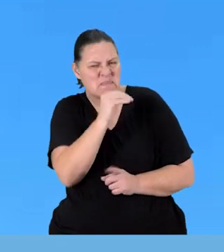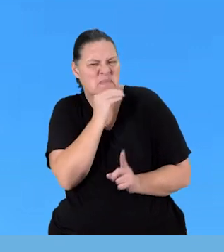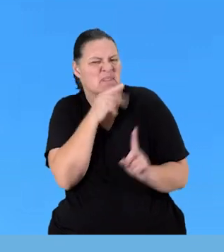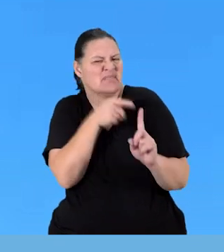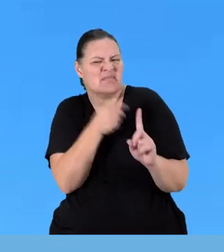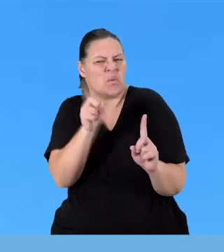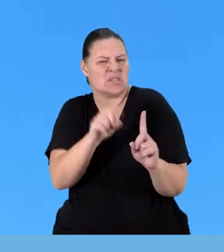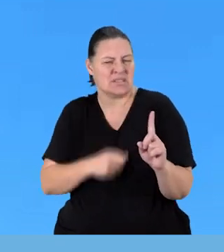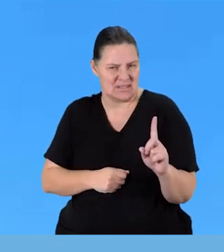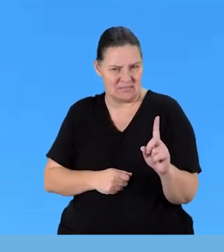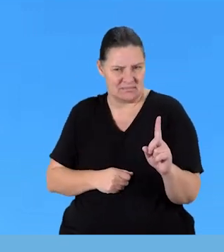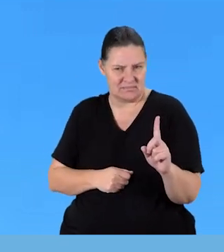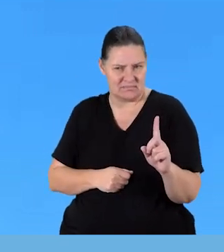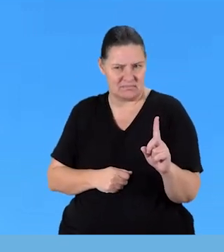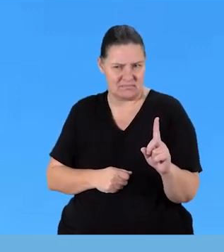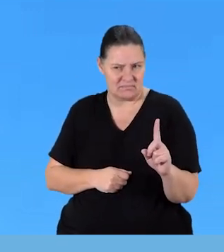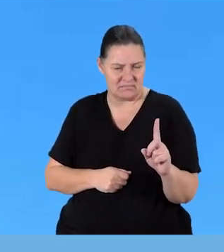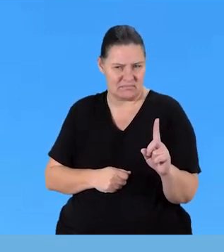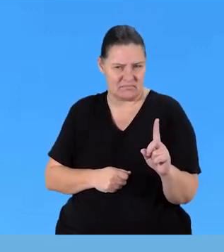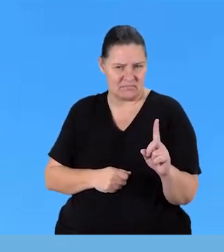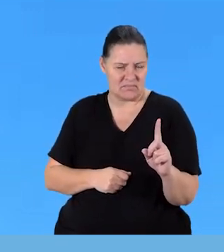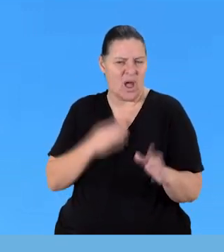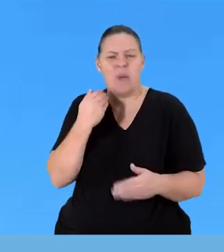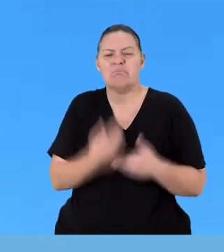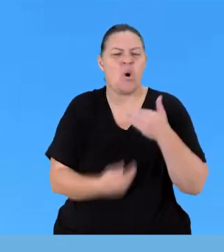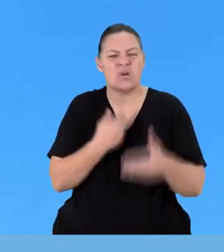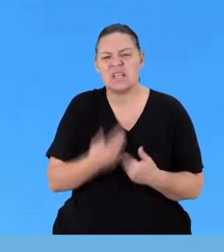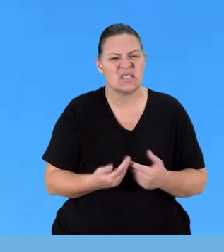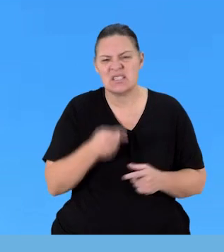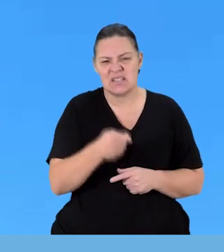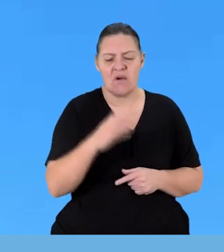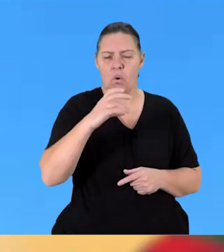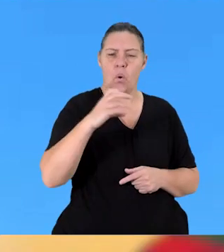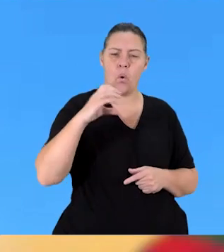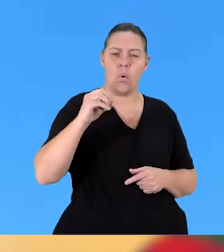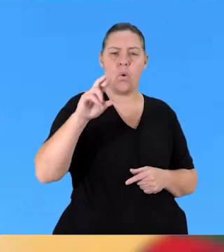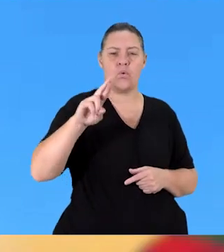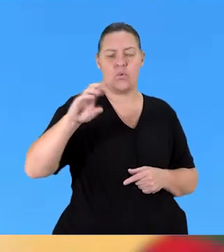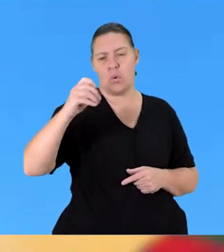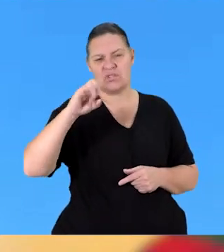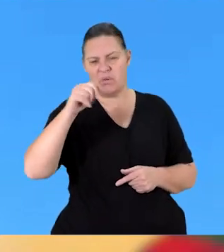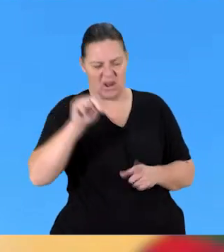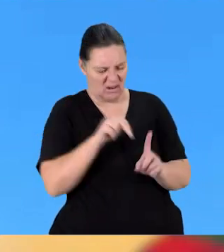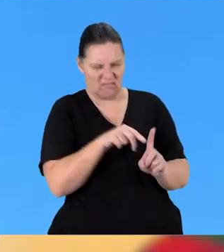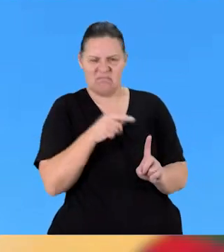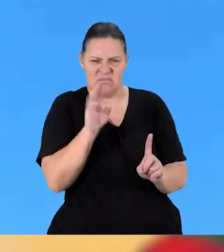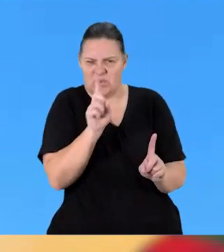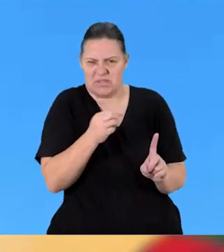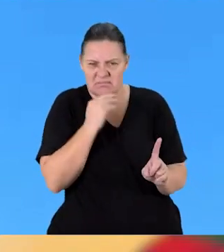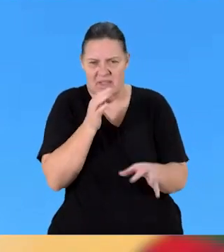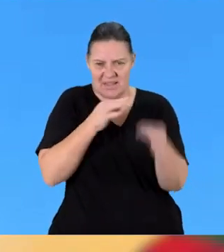about this reaction, about this process, the process of corrosion? I've had so much fun